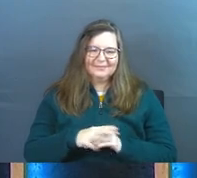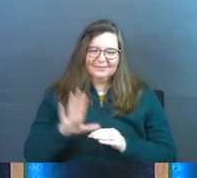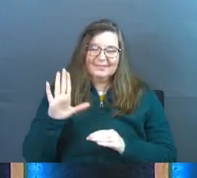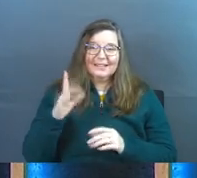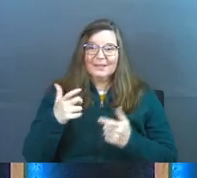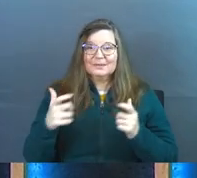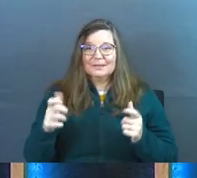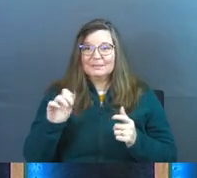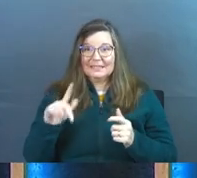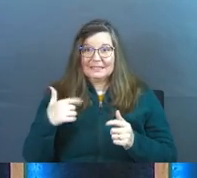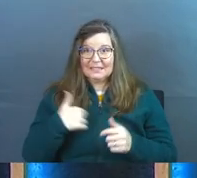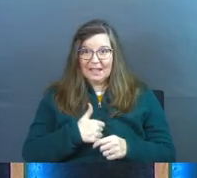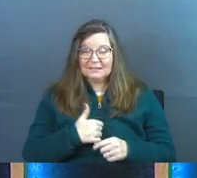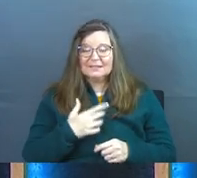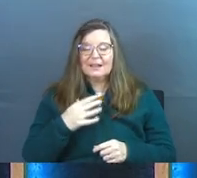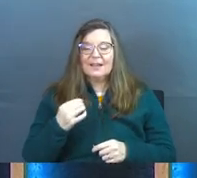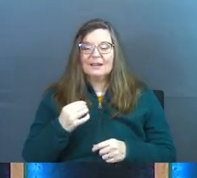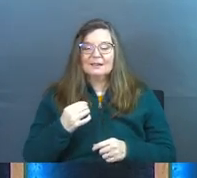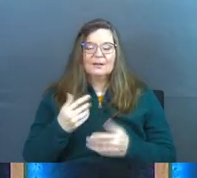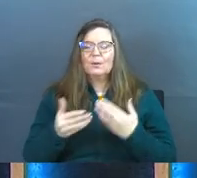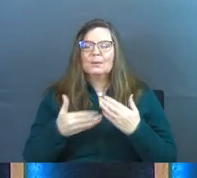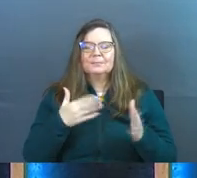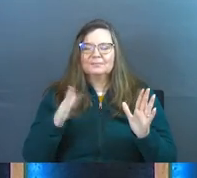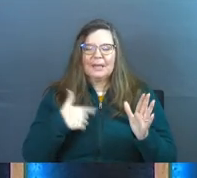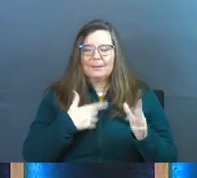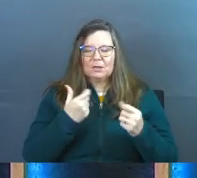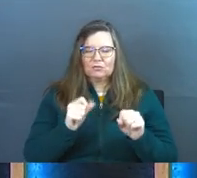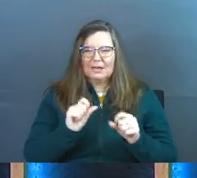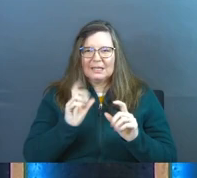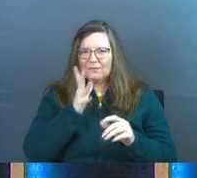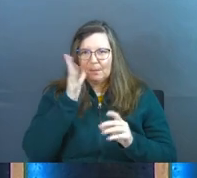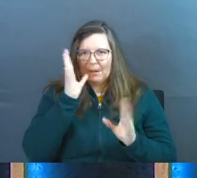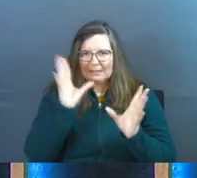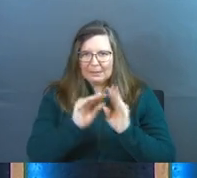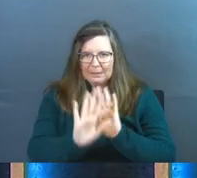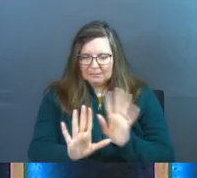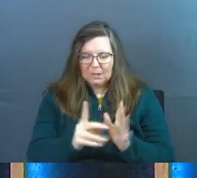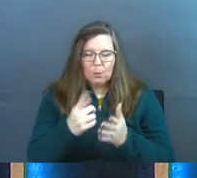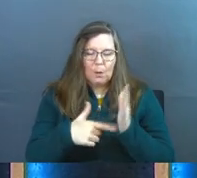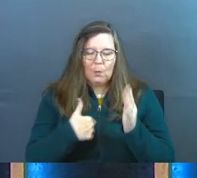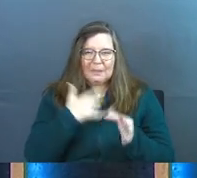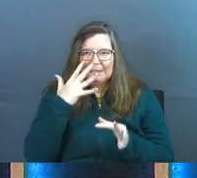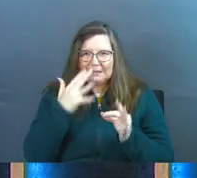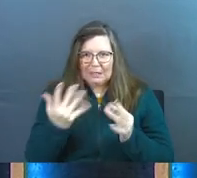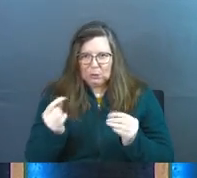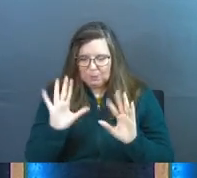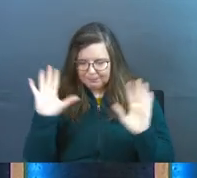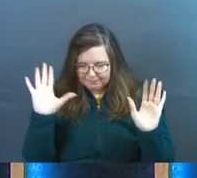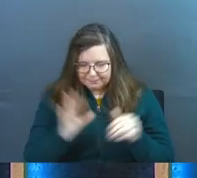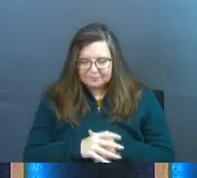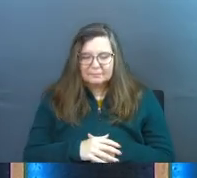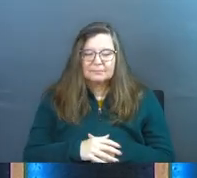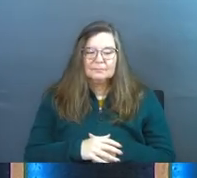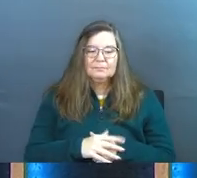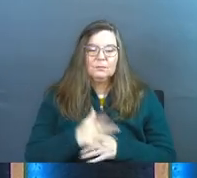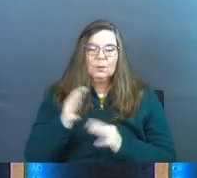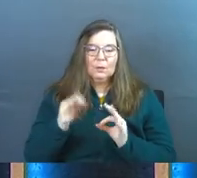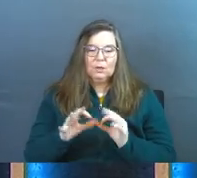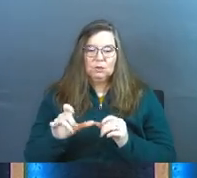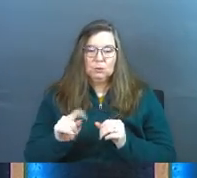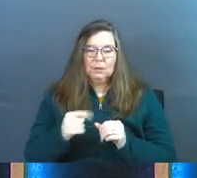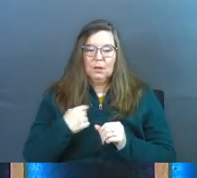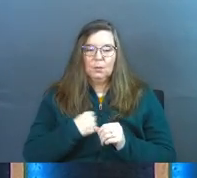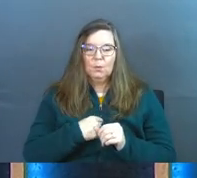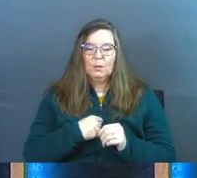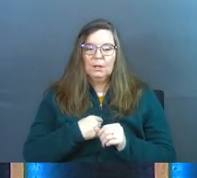It was a big deal to us. And anyway, I'm not trying to give a parenting seminar. It's just what we decided to do, okay? And we decided to do